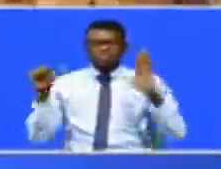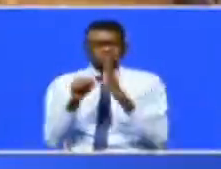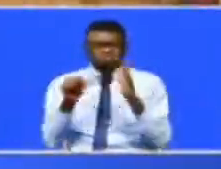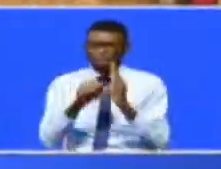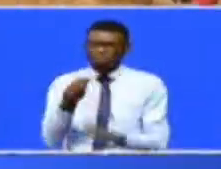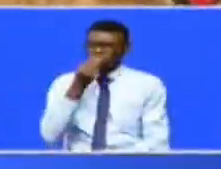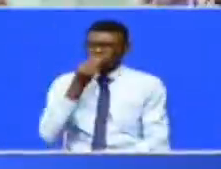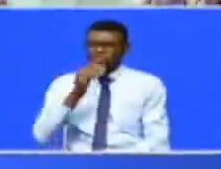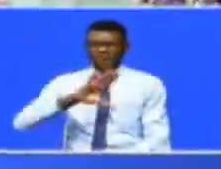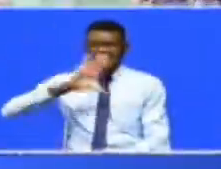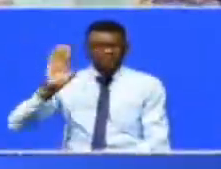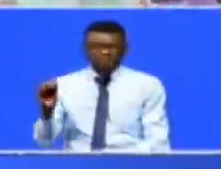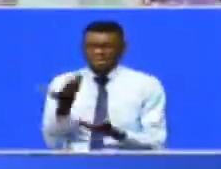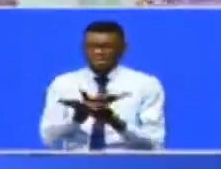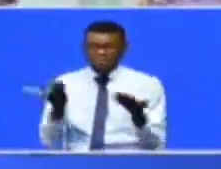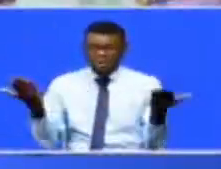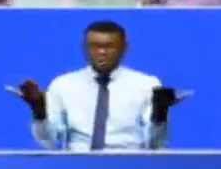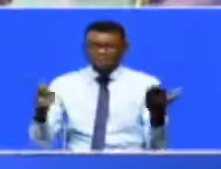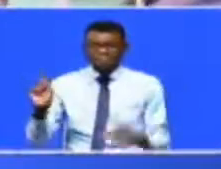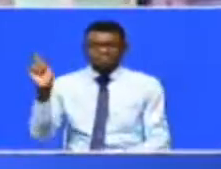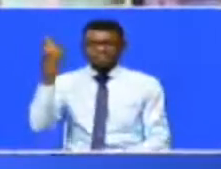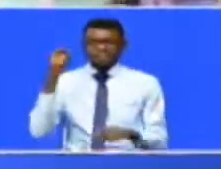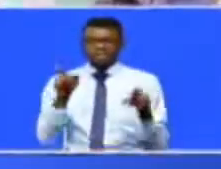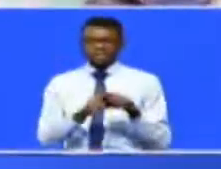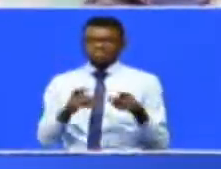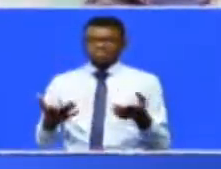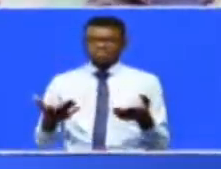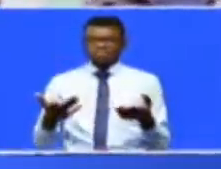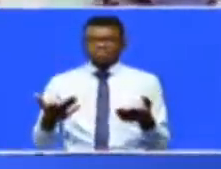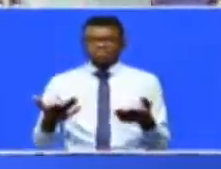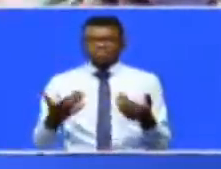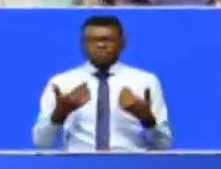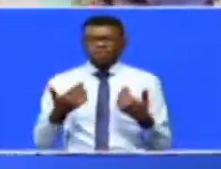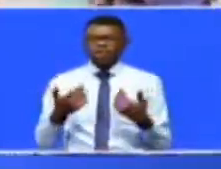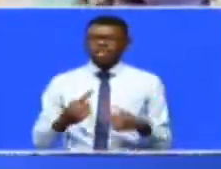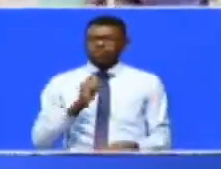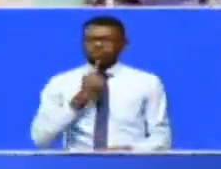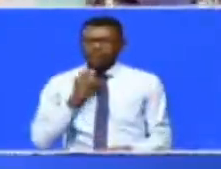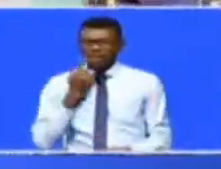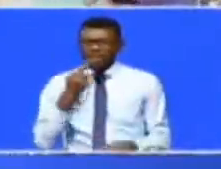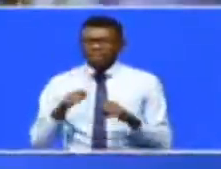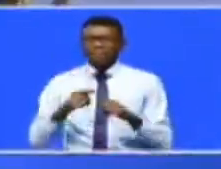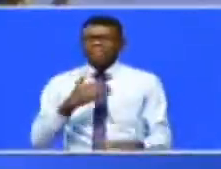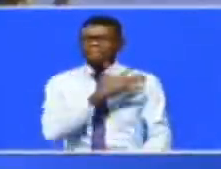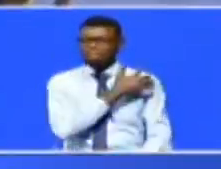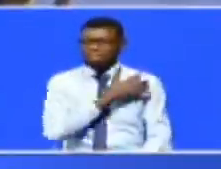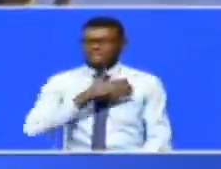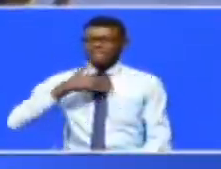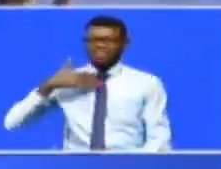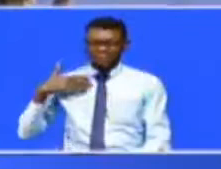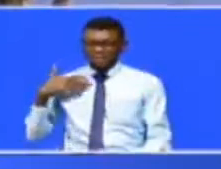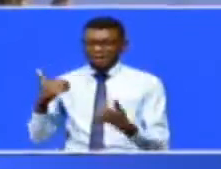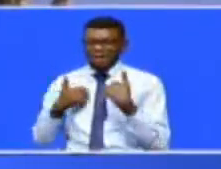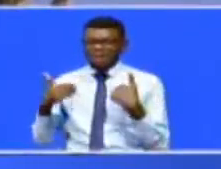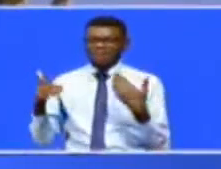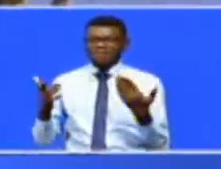livelihoods in the Horn of Africa. In Kenya, the second generation swarms are present in Turkana and Marsabit counties. It is estimated